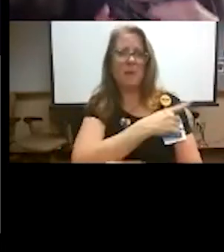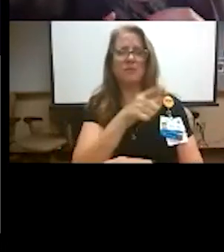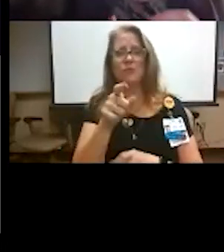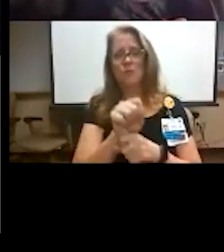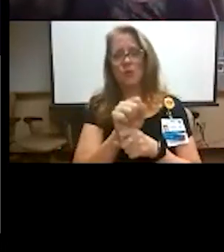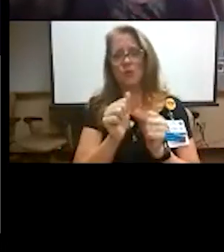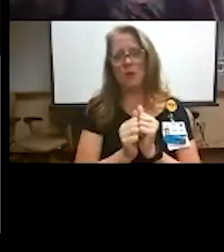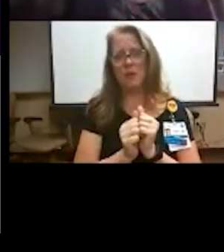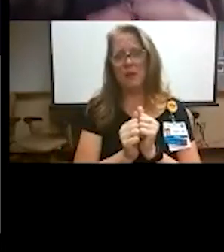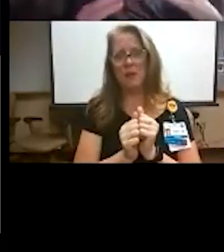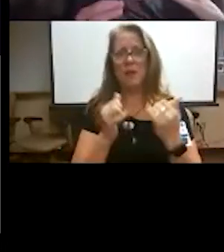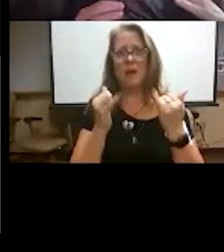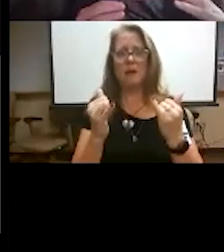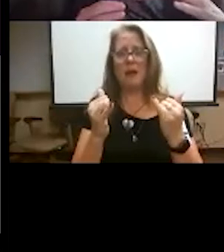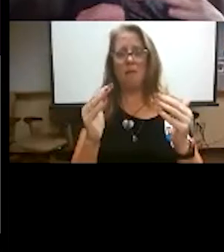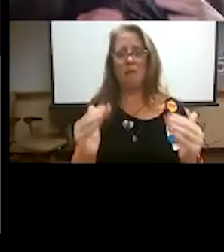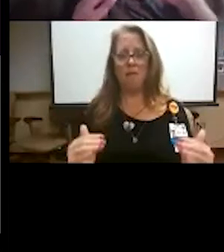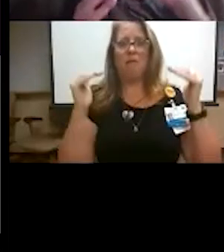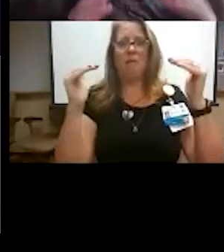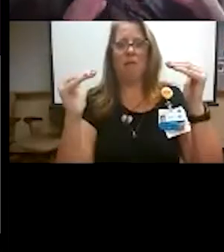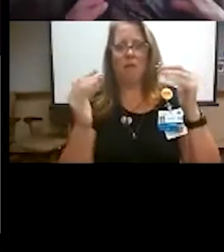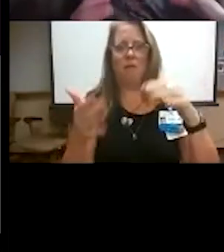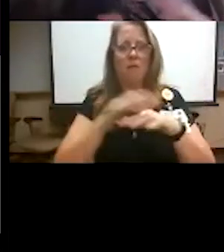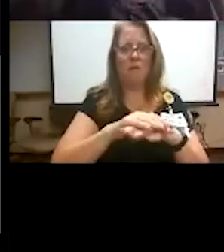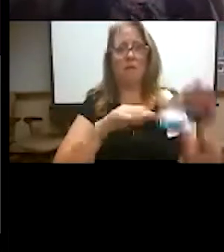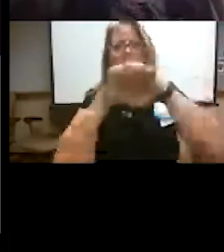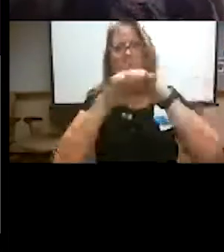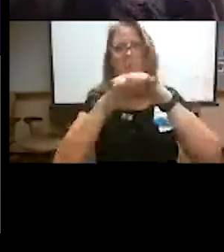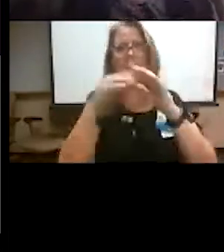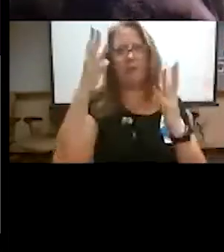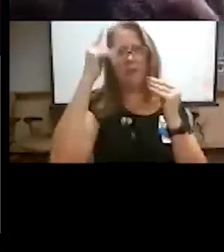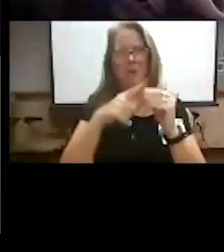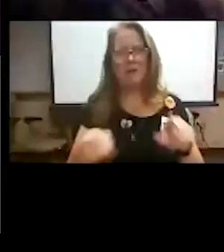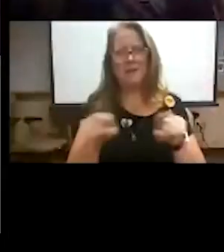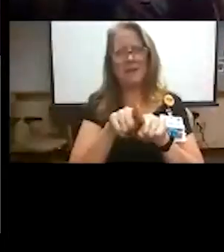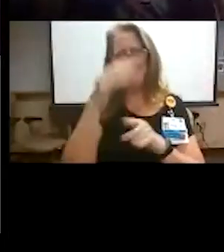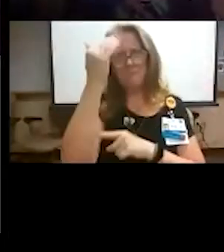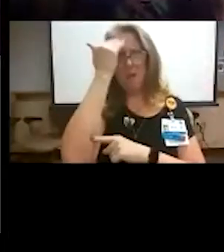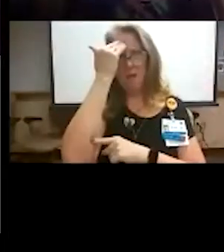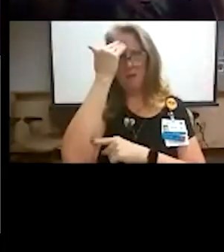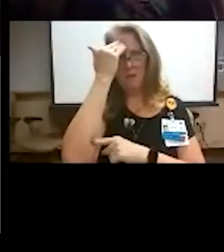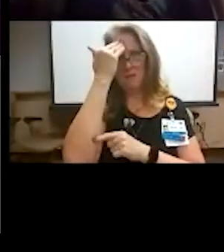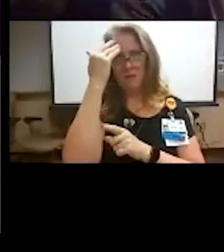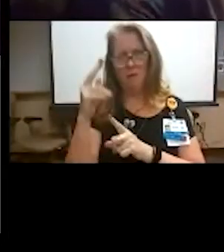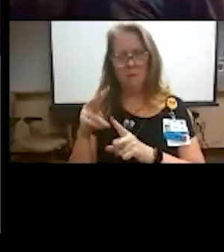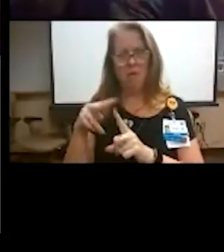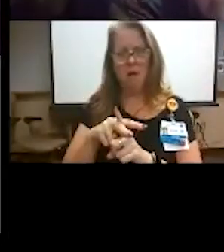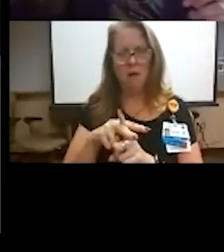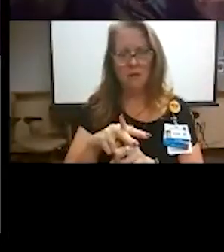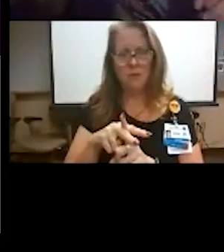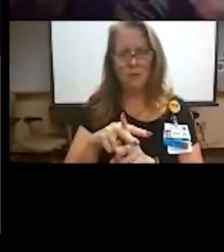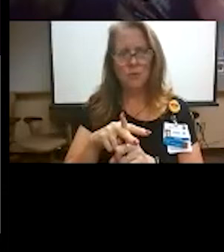Now I want you to kick that up a notch and think about that same knowledge as applied to